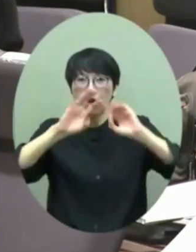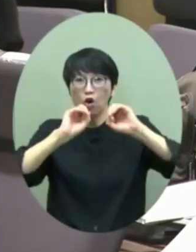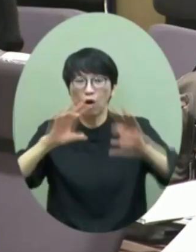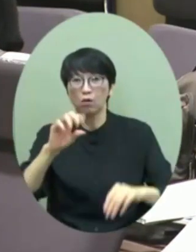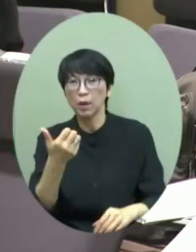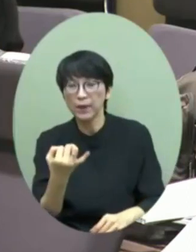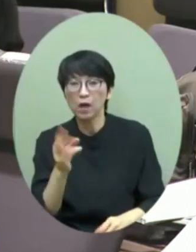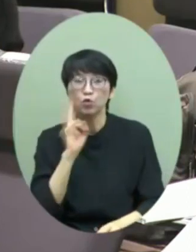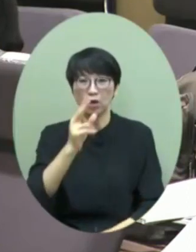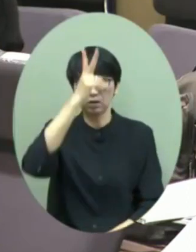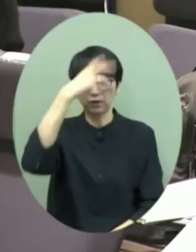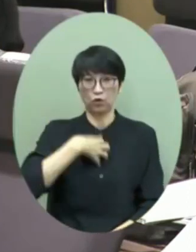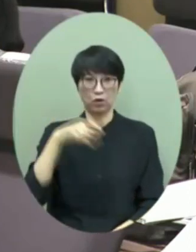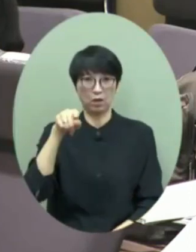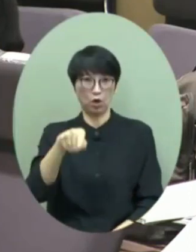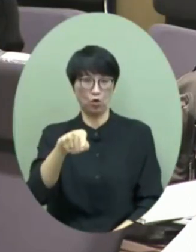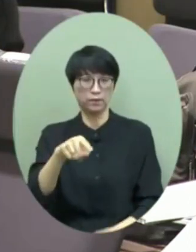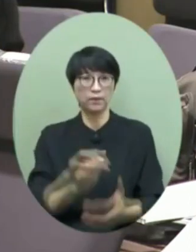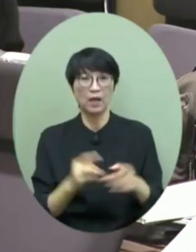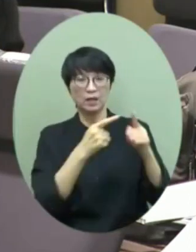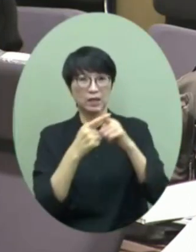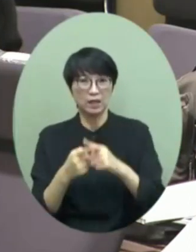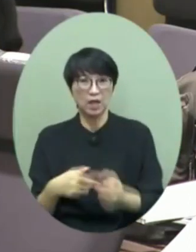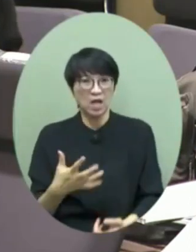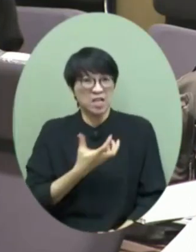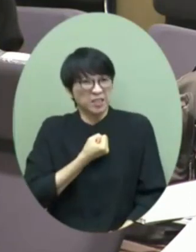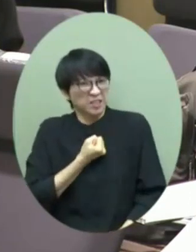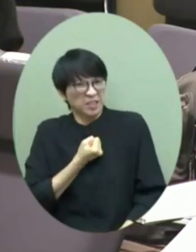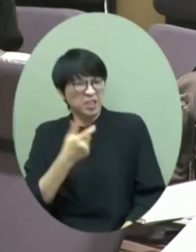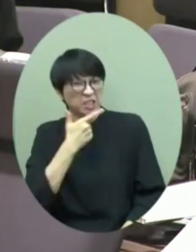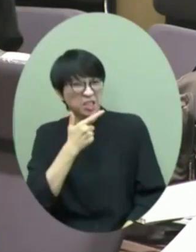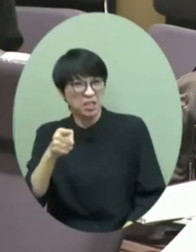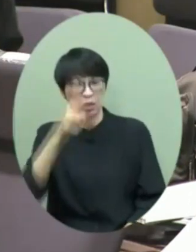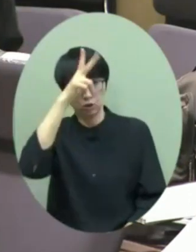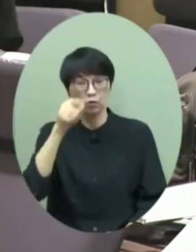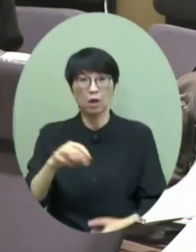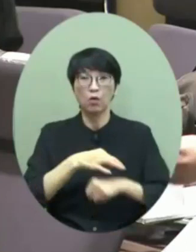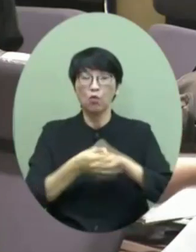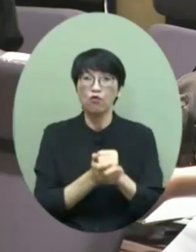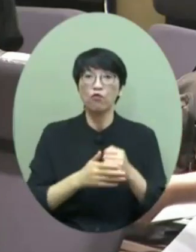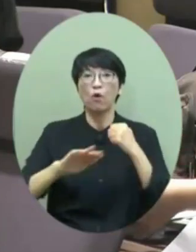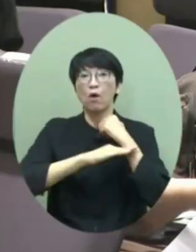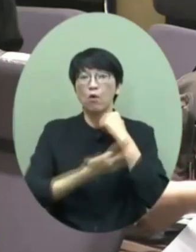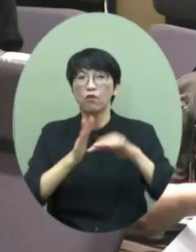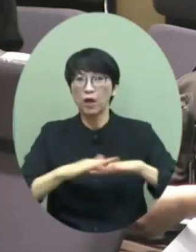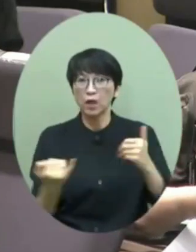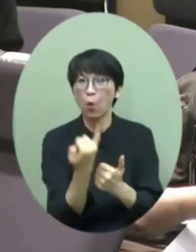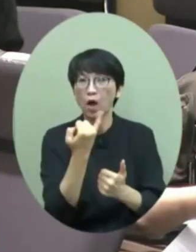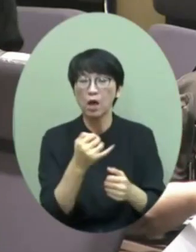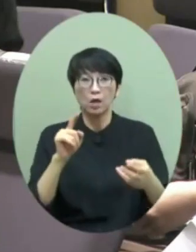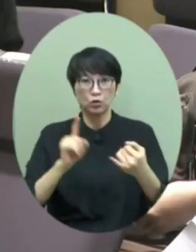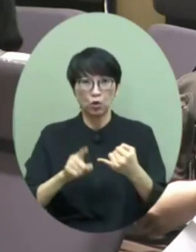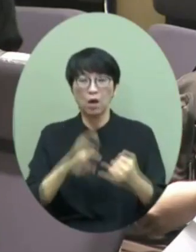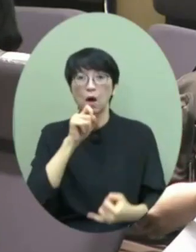or the 5 demands, not one less? Are these slogans allowed? Now, if the government believes that these slogans will